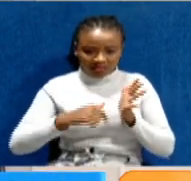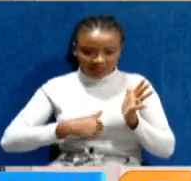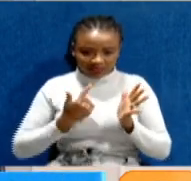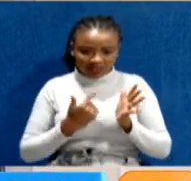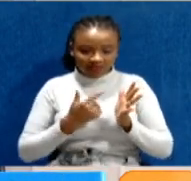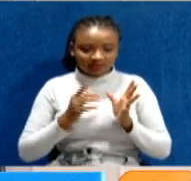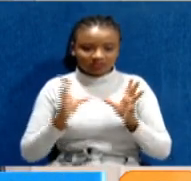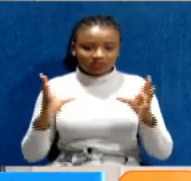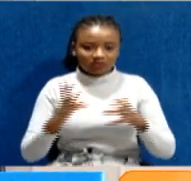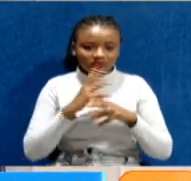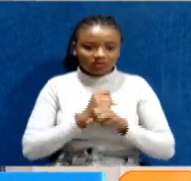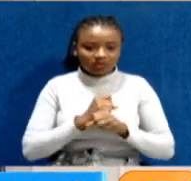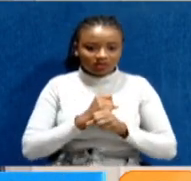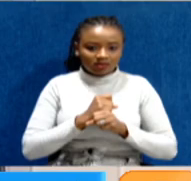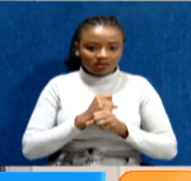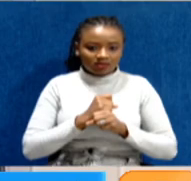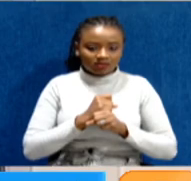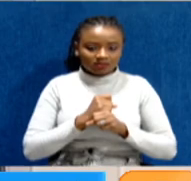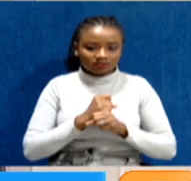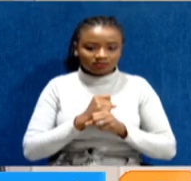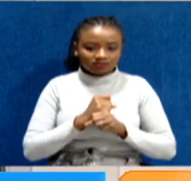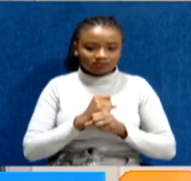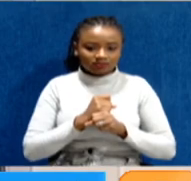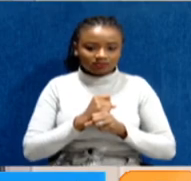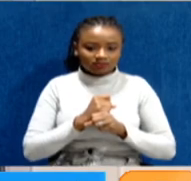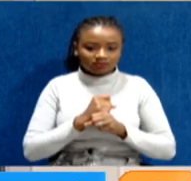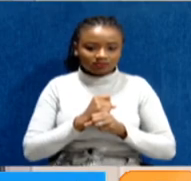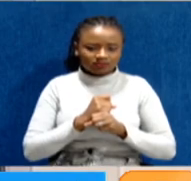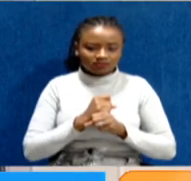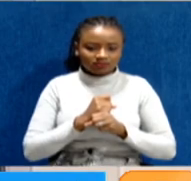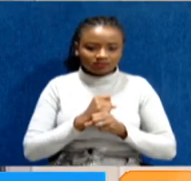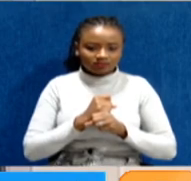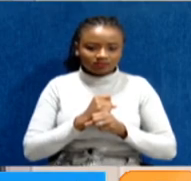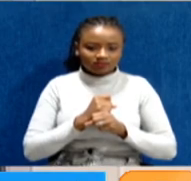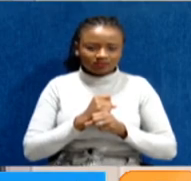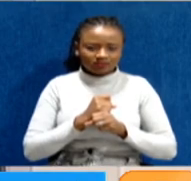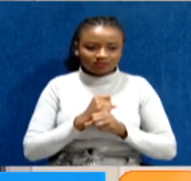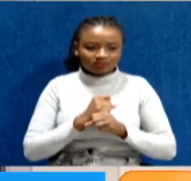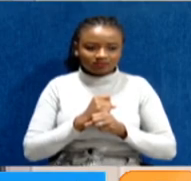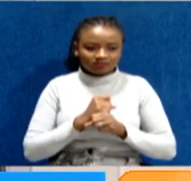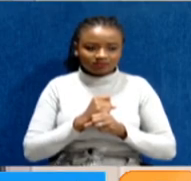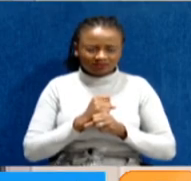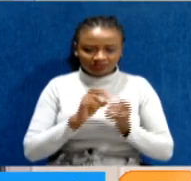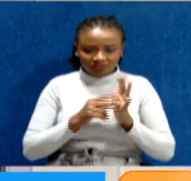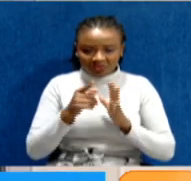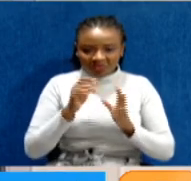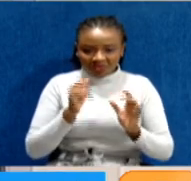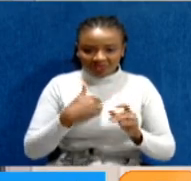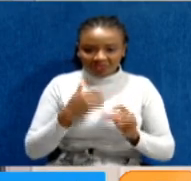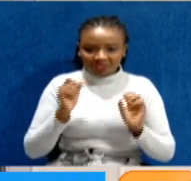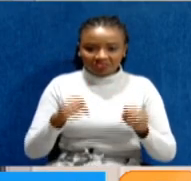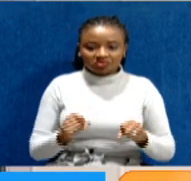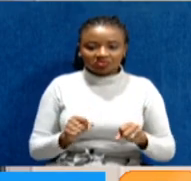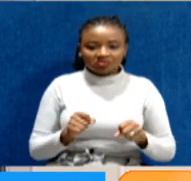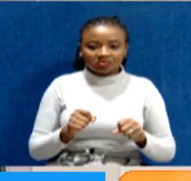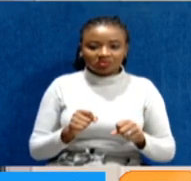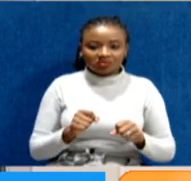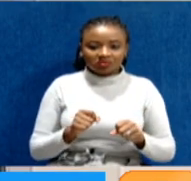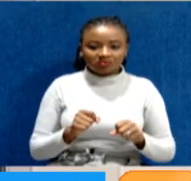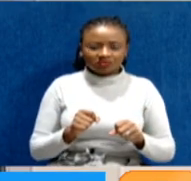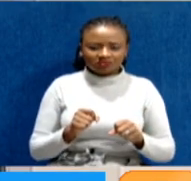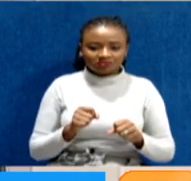country, because the farmers are there, they have tried, research has shown that organic has the potential to feed the world. Yeah. Organic has